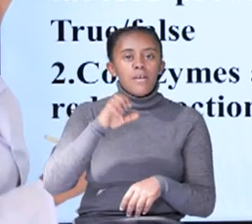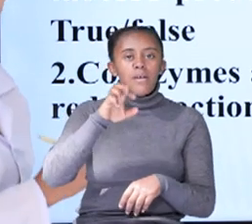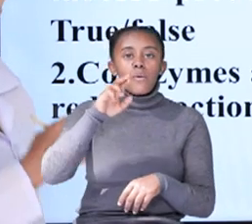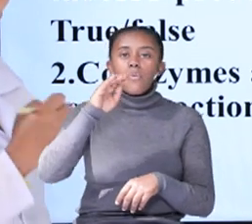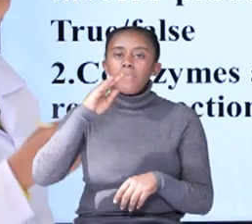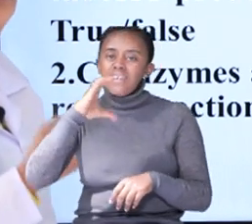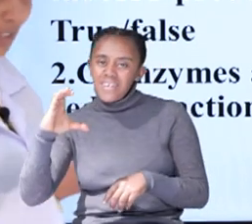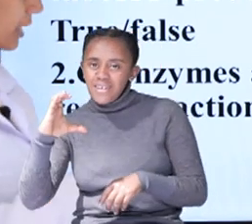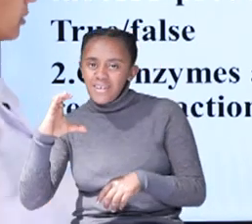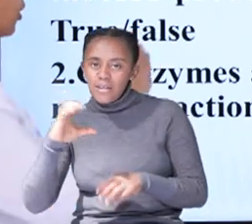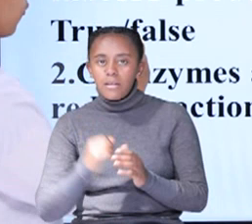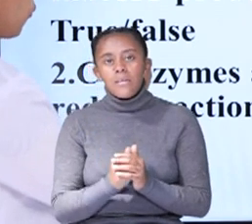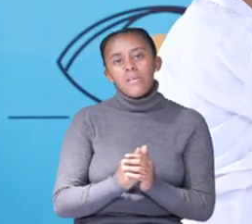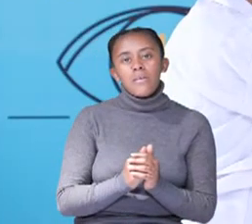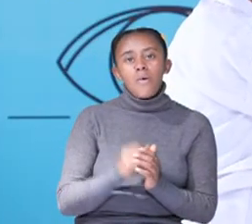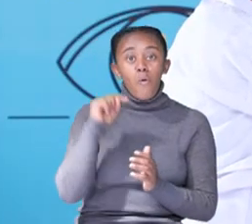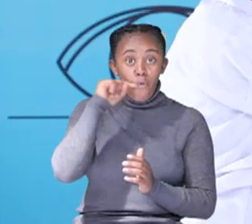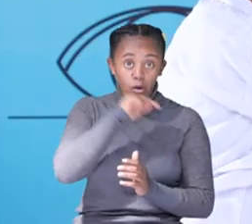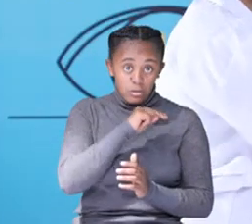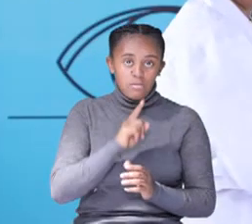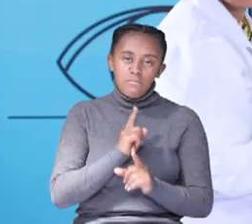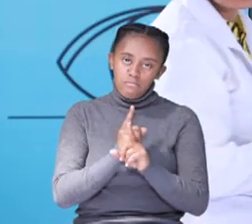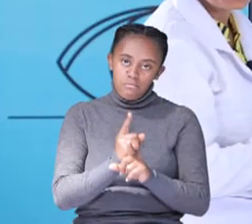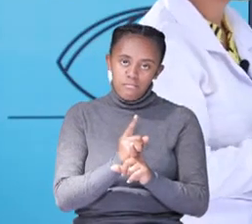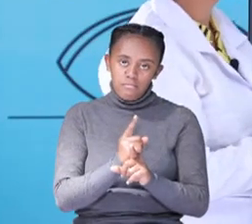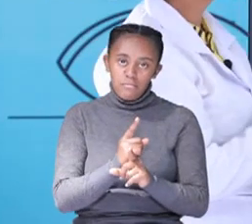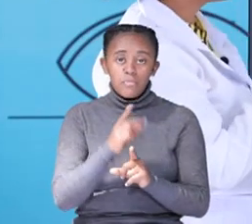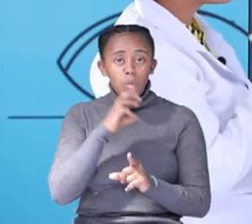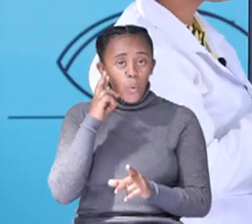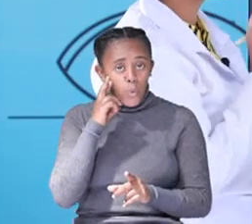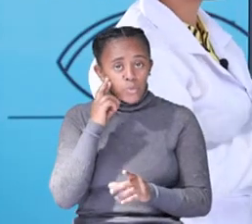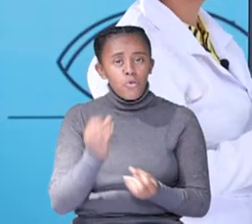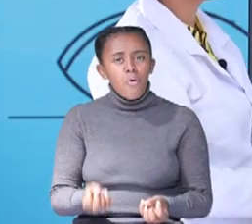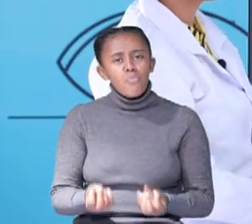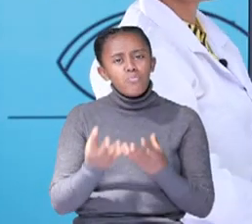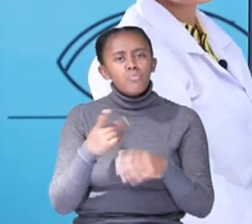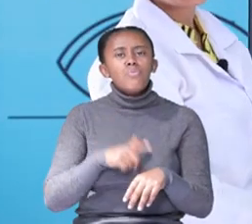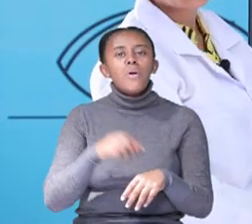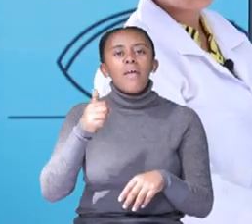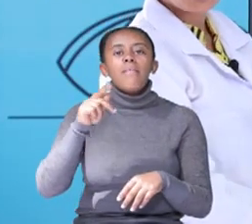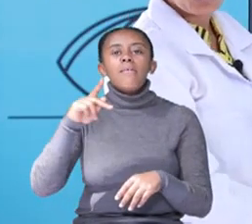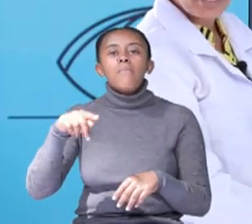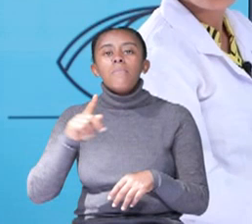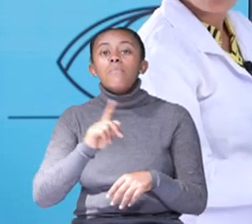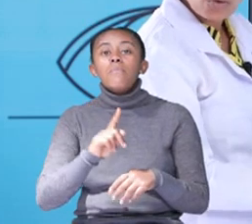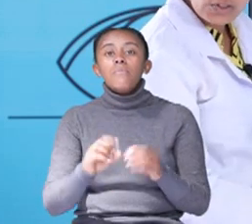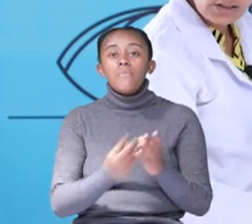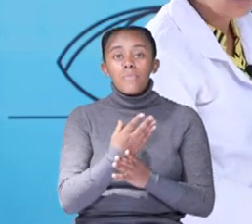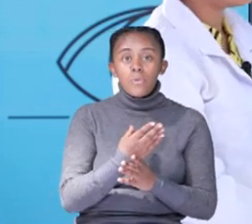respiration. If you answer false, you are right, because most of the ATP is produced